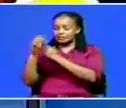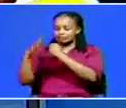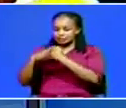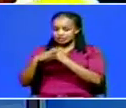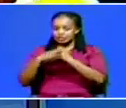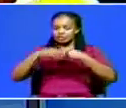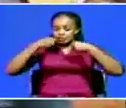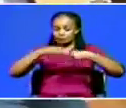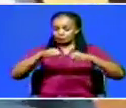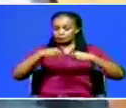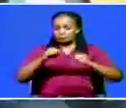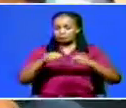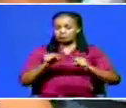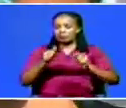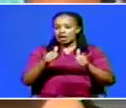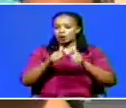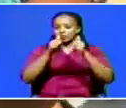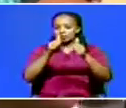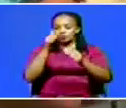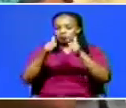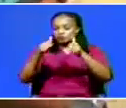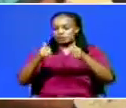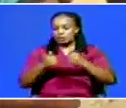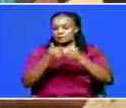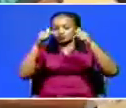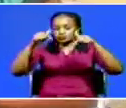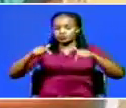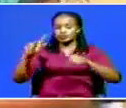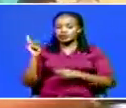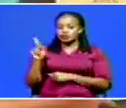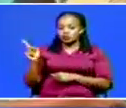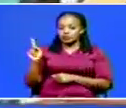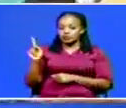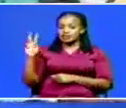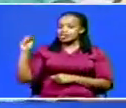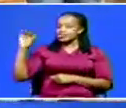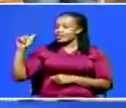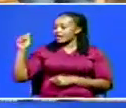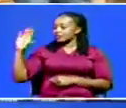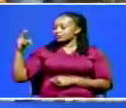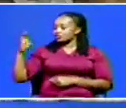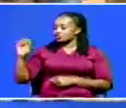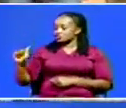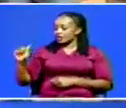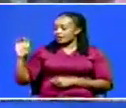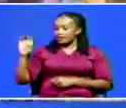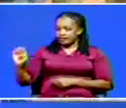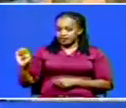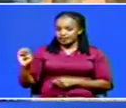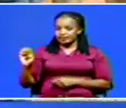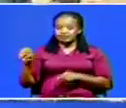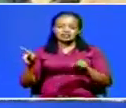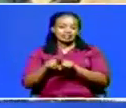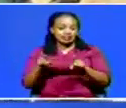nchini yaliyofanyika hii leo jijini Nairobi. Wengine waliotuzwa ni jonross, nyachae aliyeshinda kitengo cha MX, huku Alex